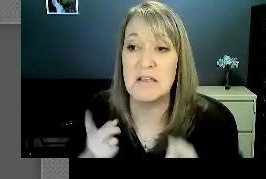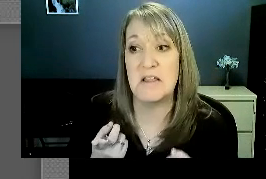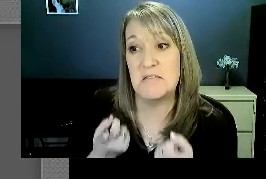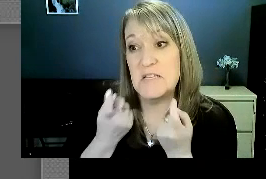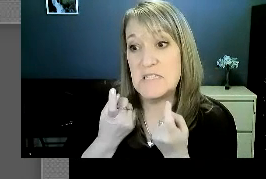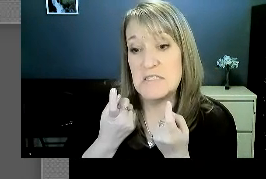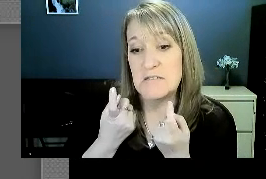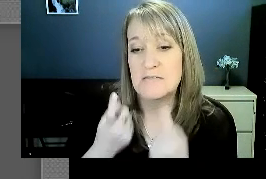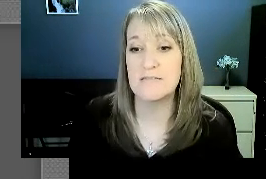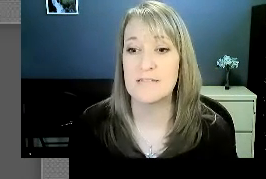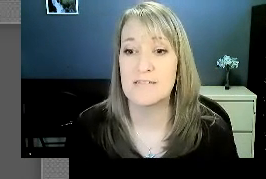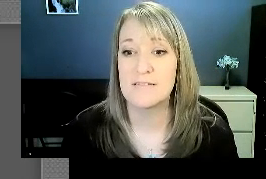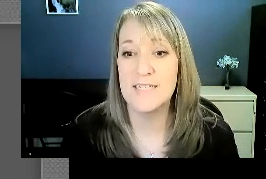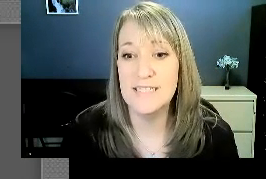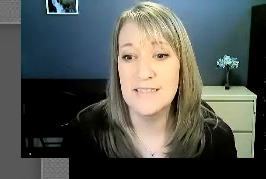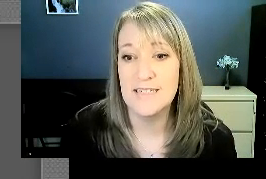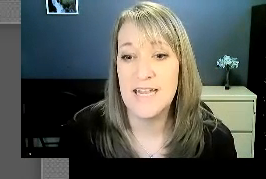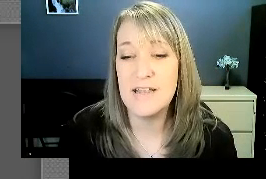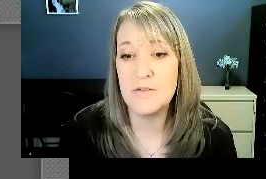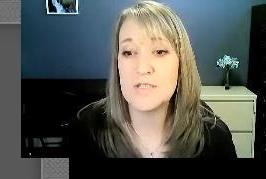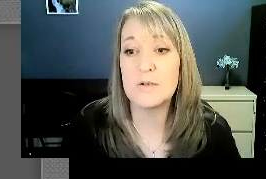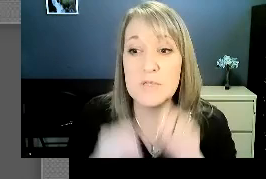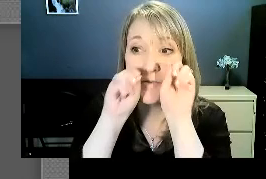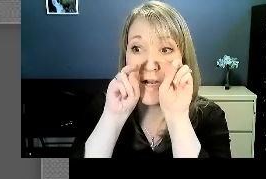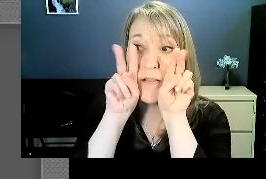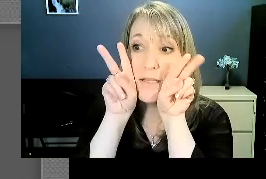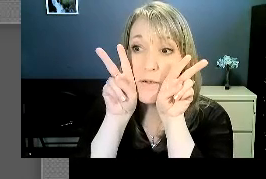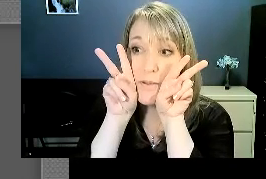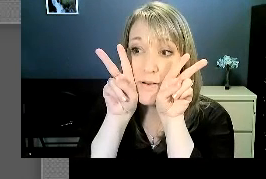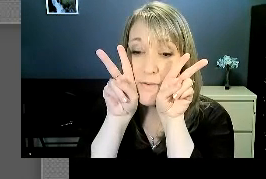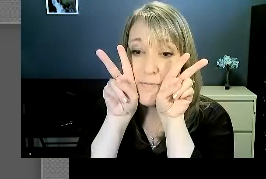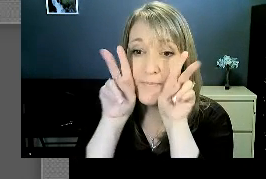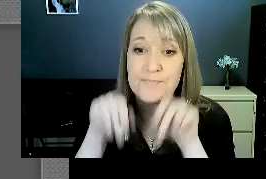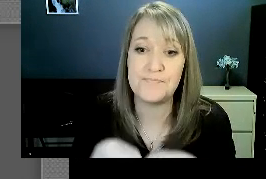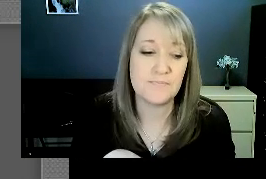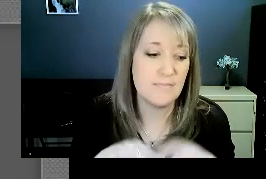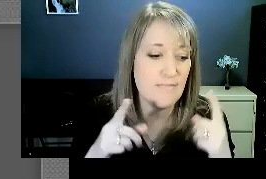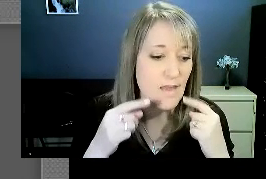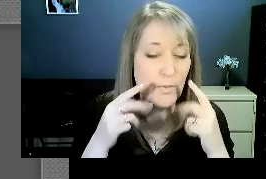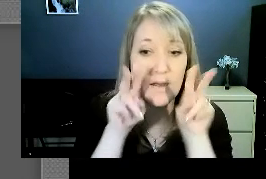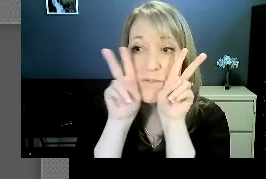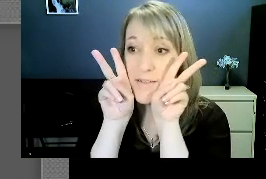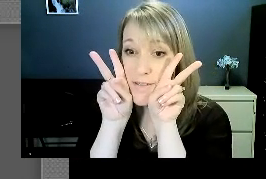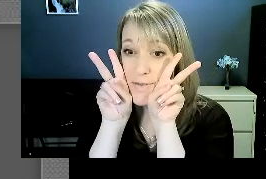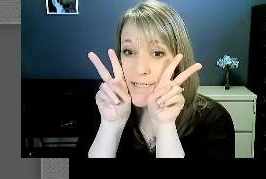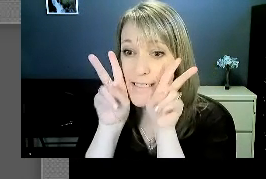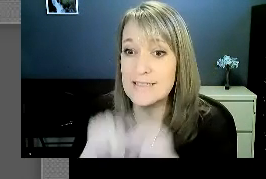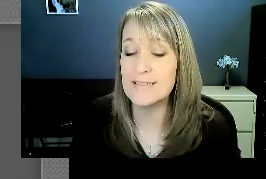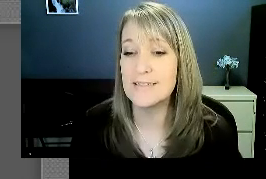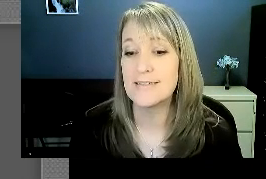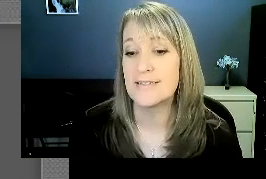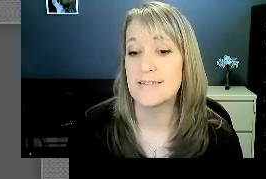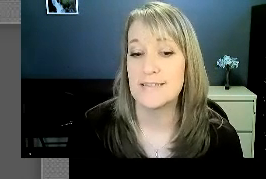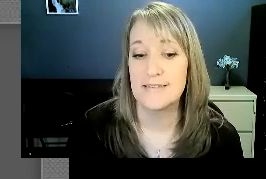this and this, right? And the other descriptions, you've got a little bit of, well, whiskers, right?